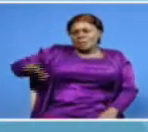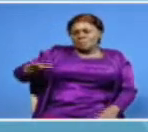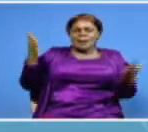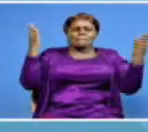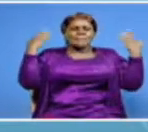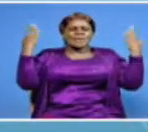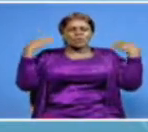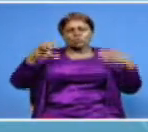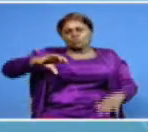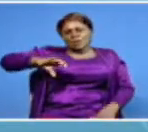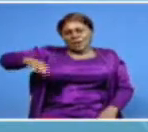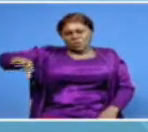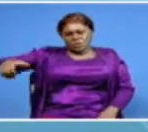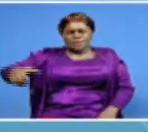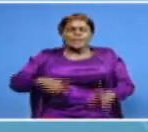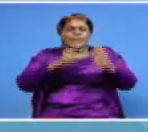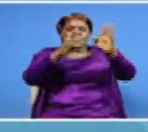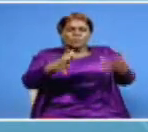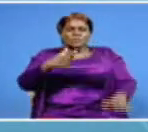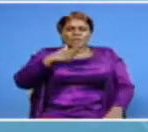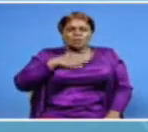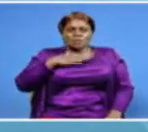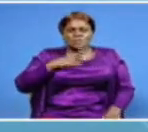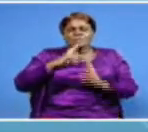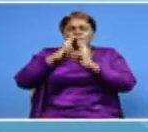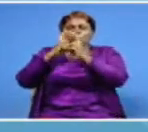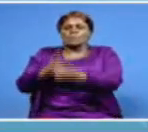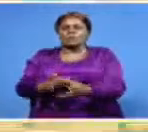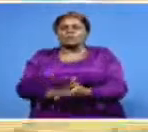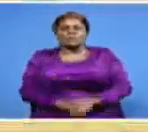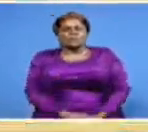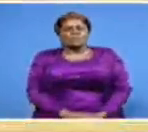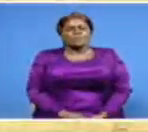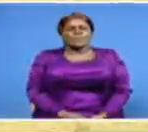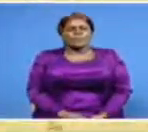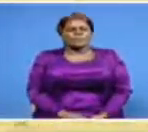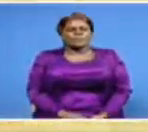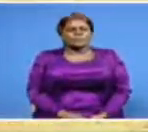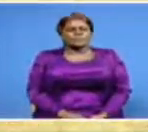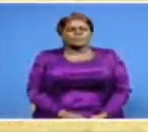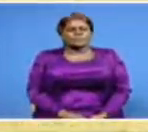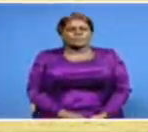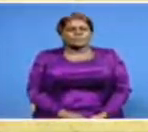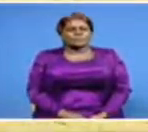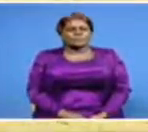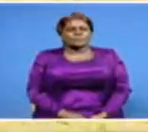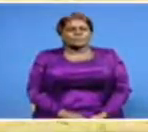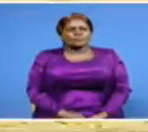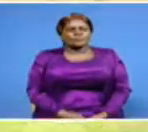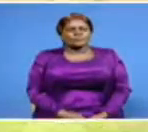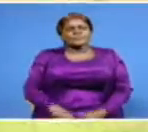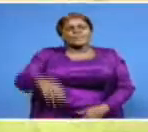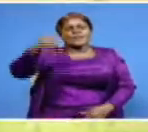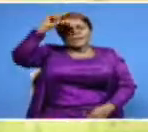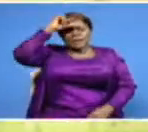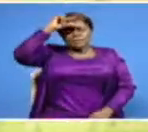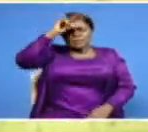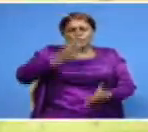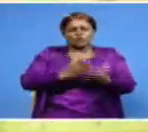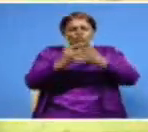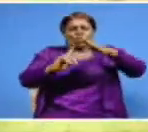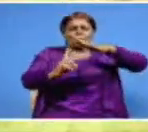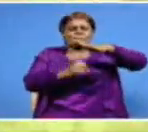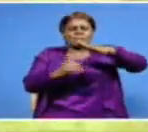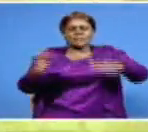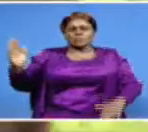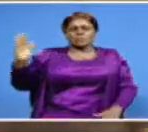Meru County. Clement Masombo reports. Position while the rest of the team, that is okay. The government, through the Ministry